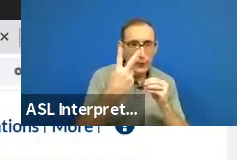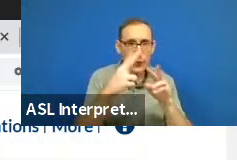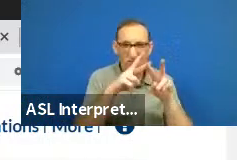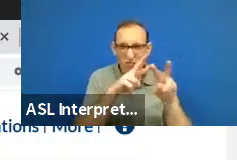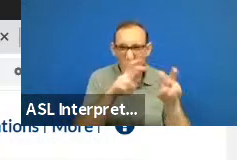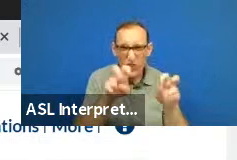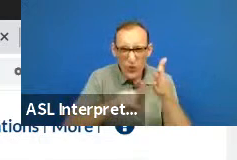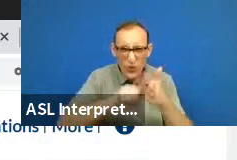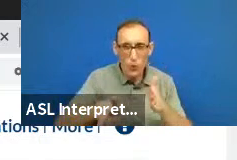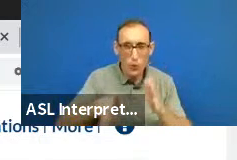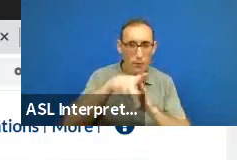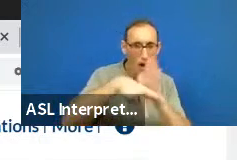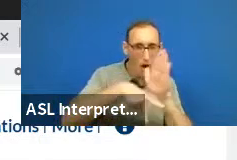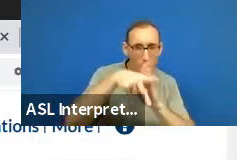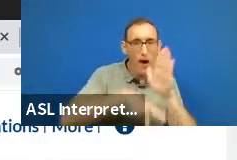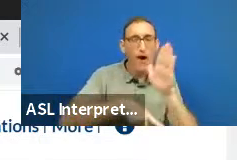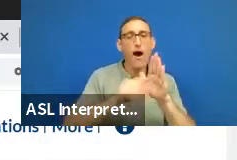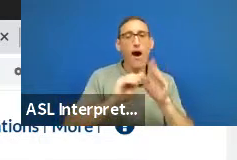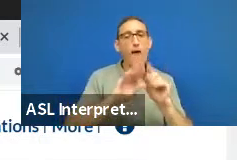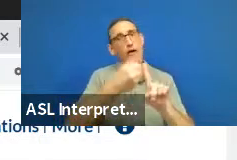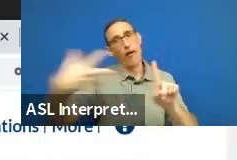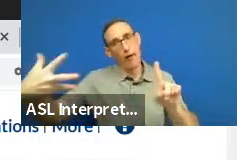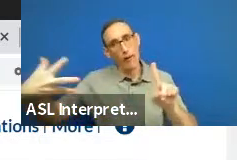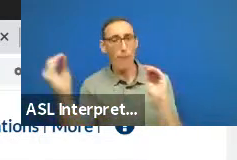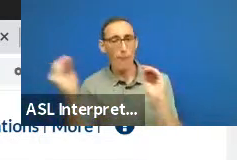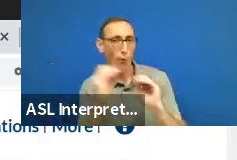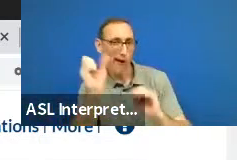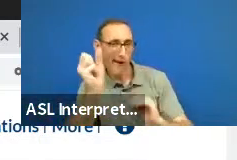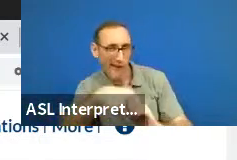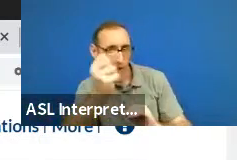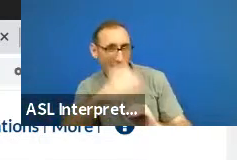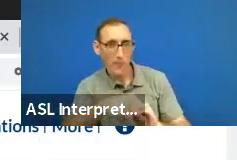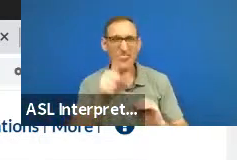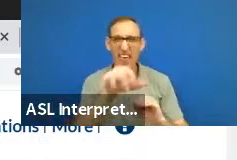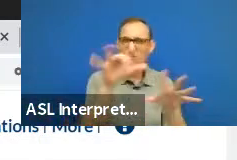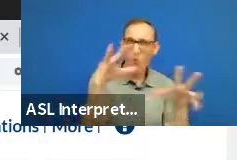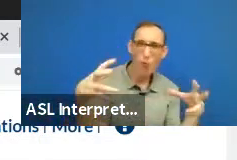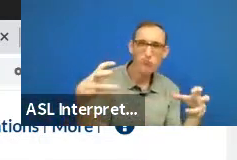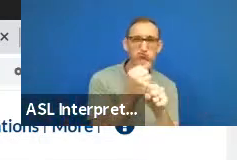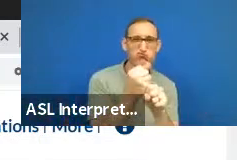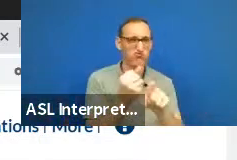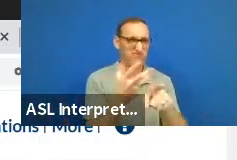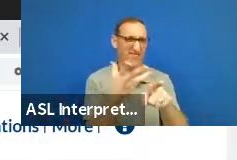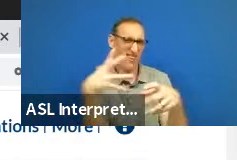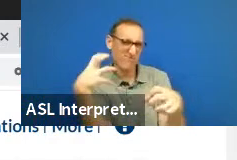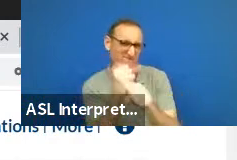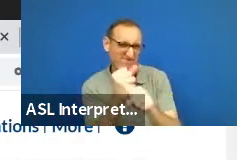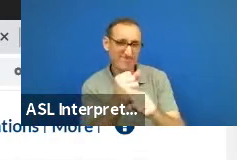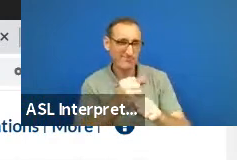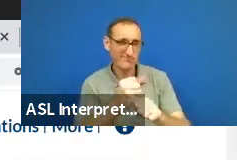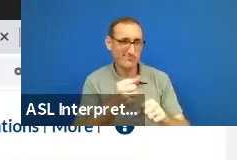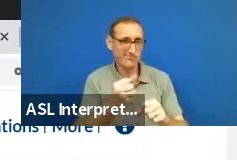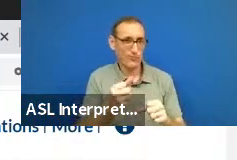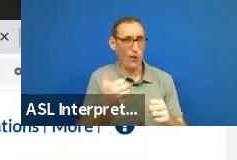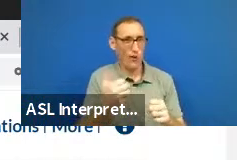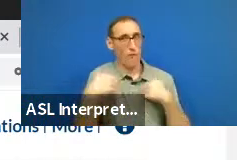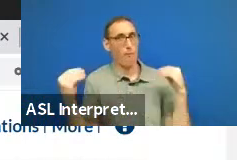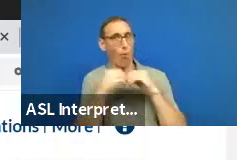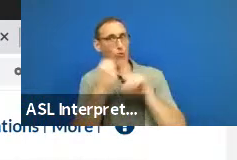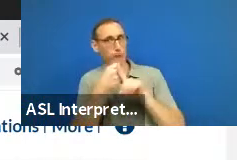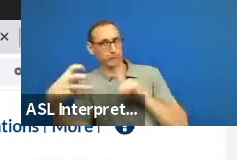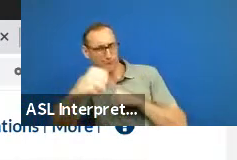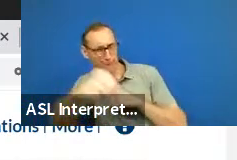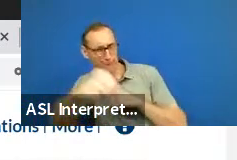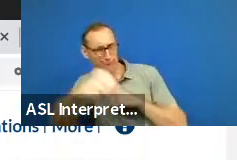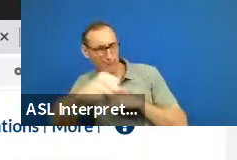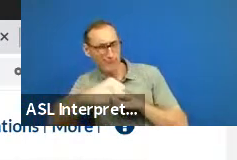more to that. And I guess I'm not sure whether that, I understand what you're saying, and I'm wondering whether that needs to